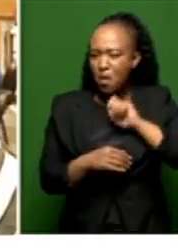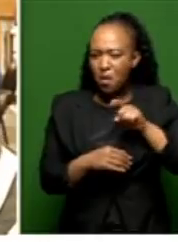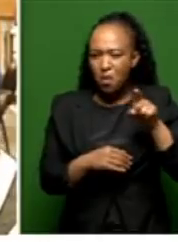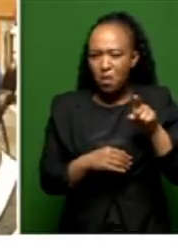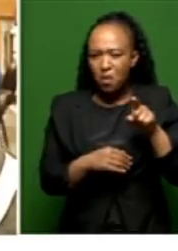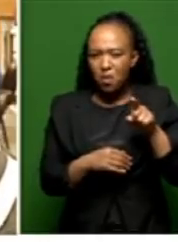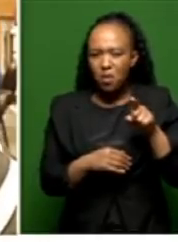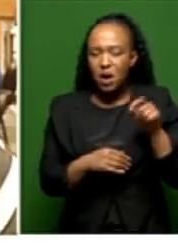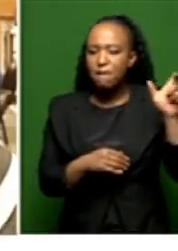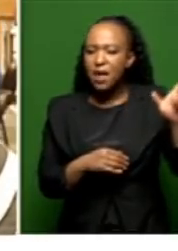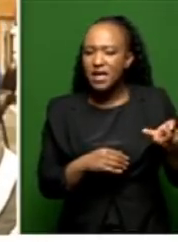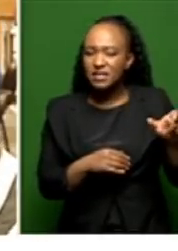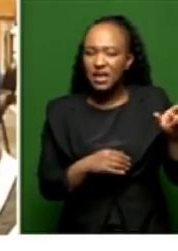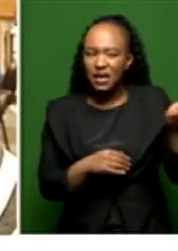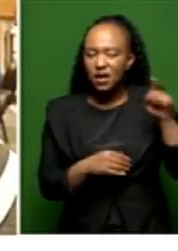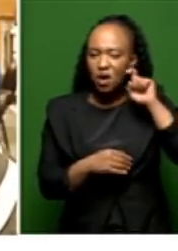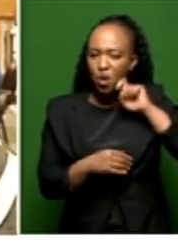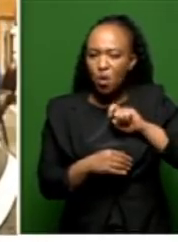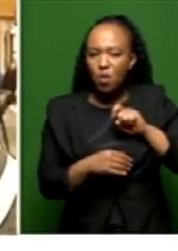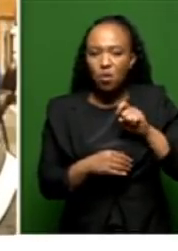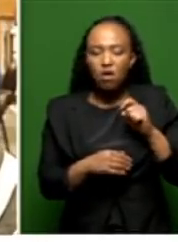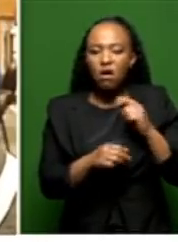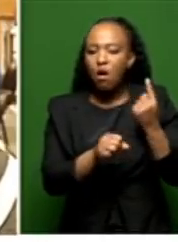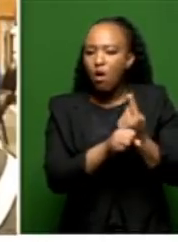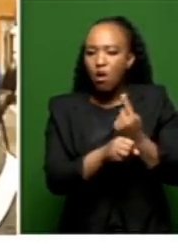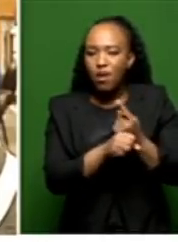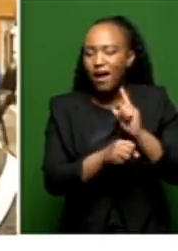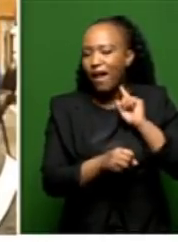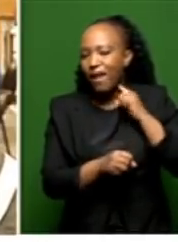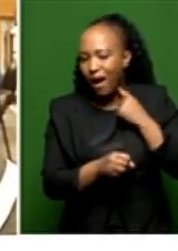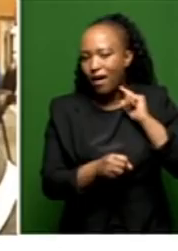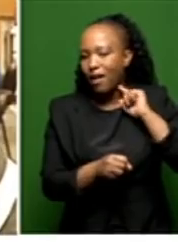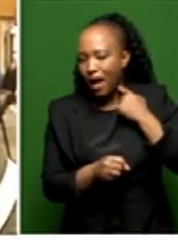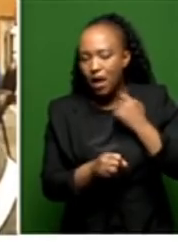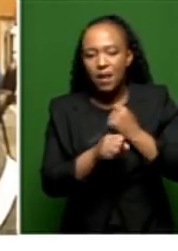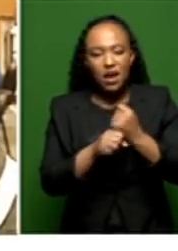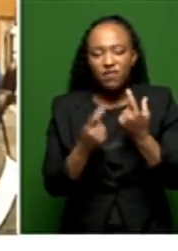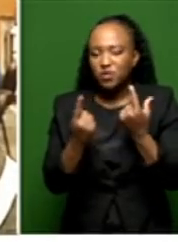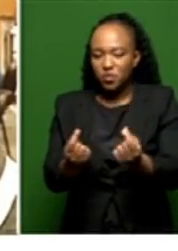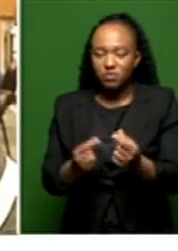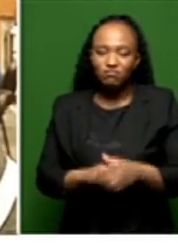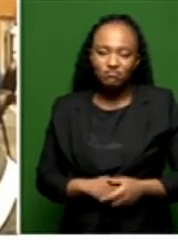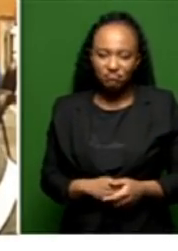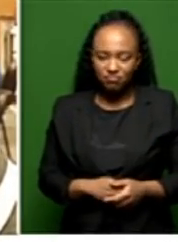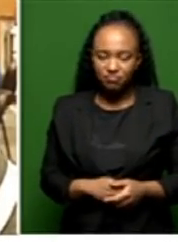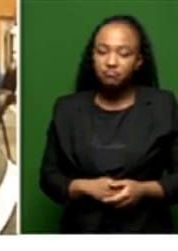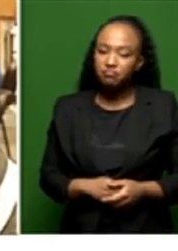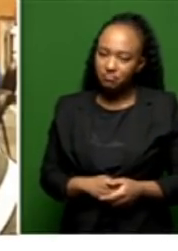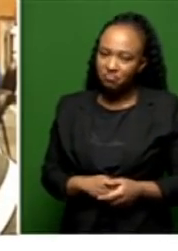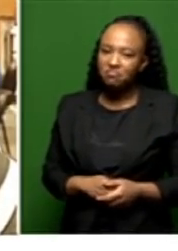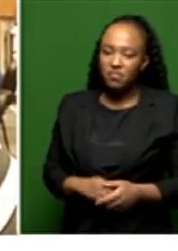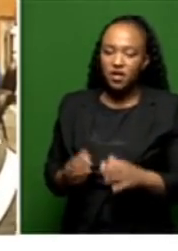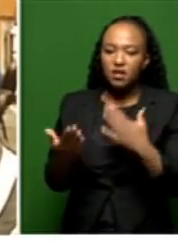old person in the family that tells lies and never really delivers on their promises. All right, thank you very